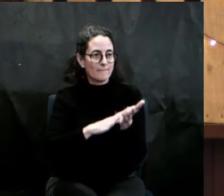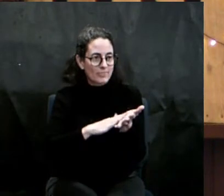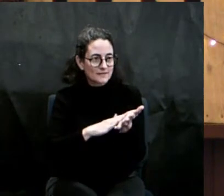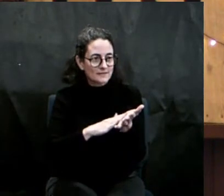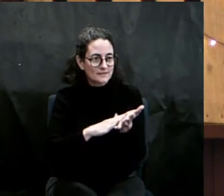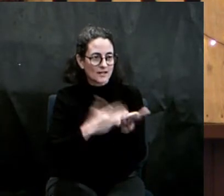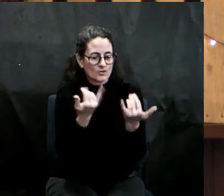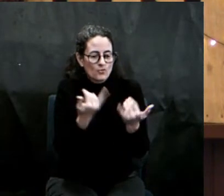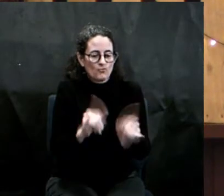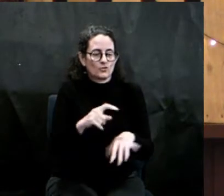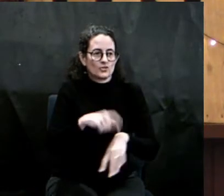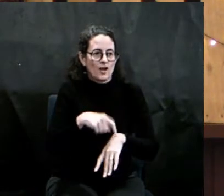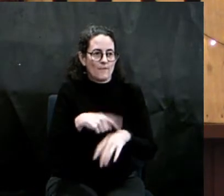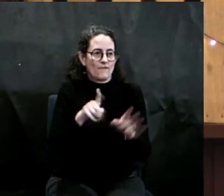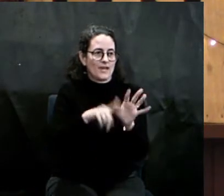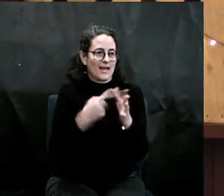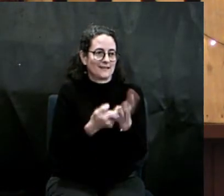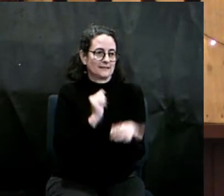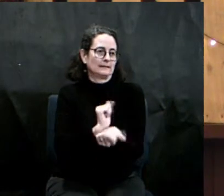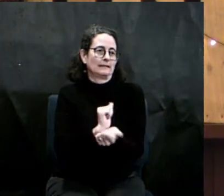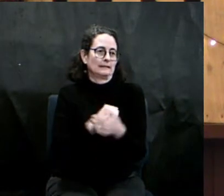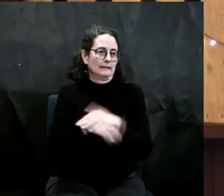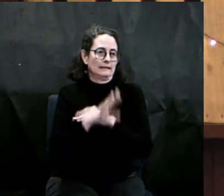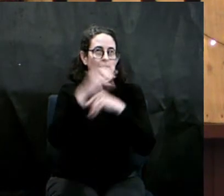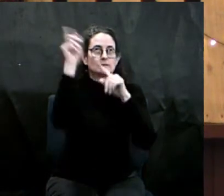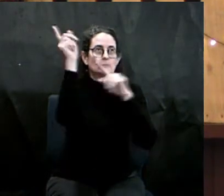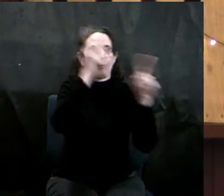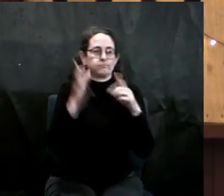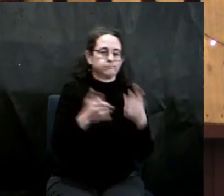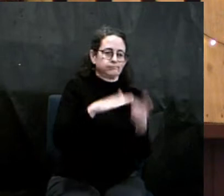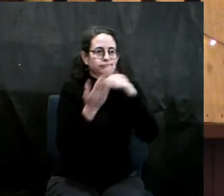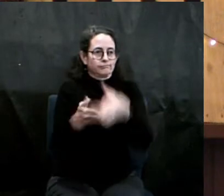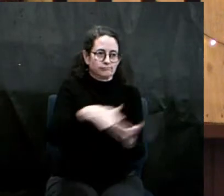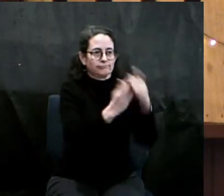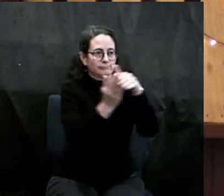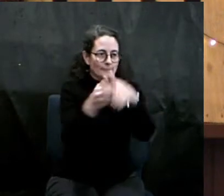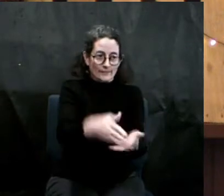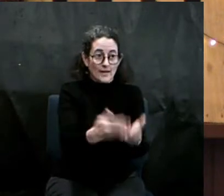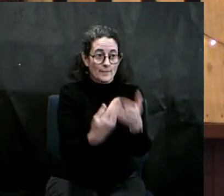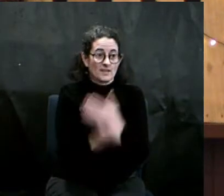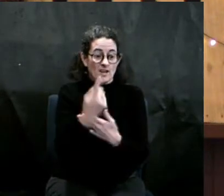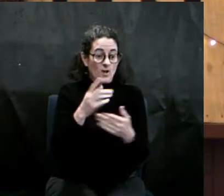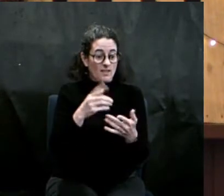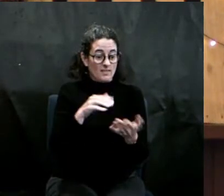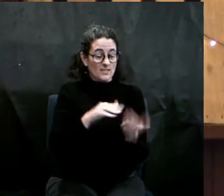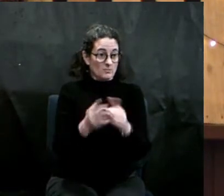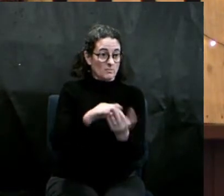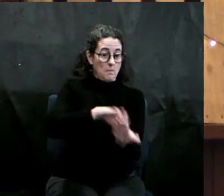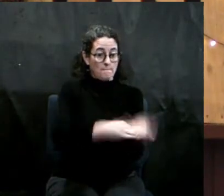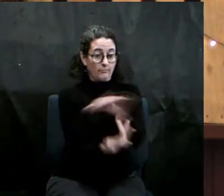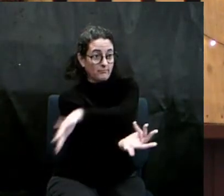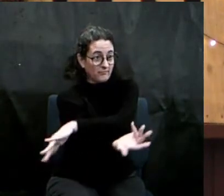get stuck in a storm. Now, we've got a little bit of experience of that sort of weather today. Paul was shipwrecked in the island of Malta